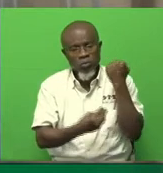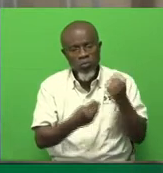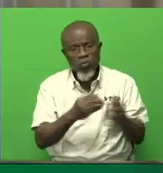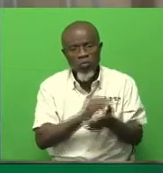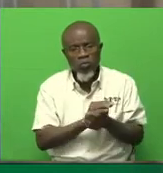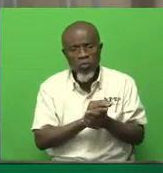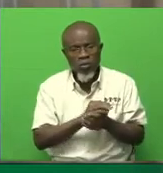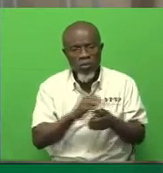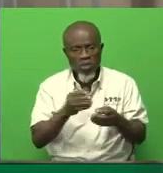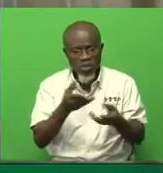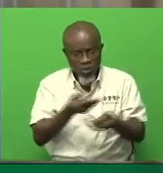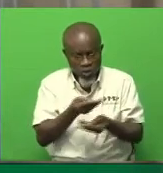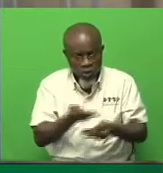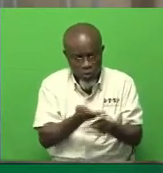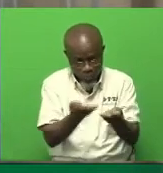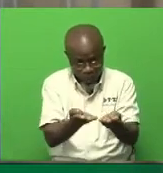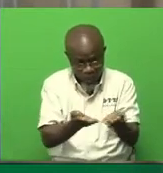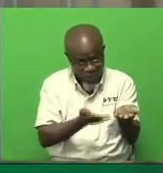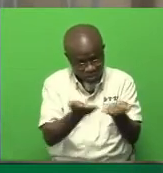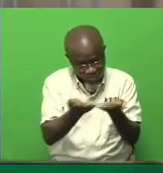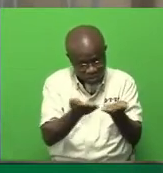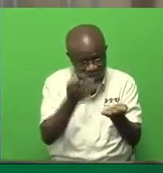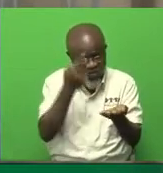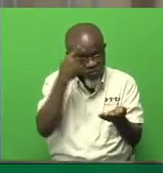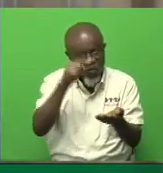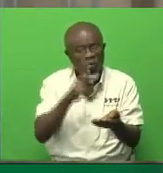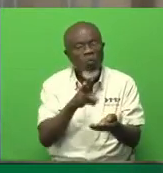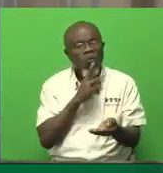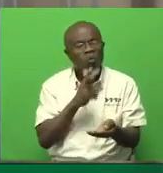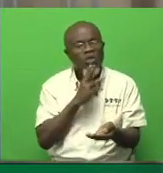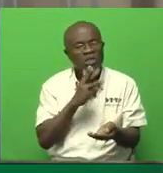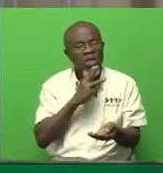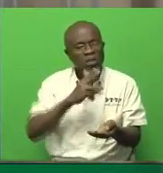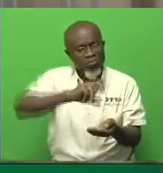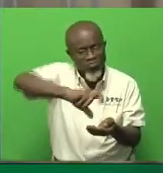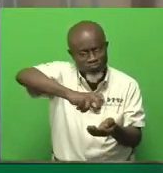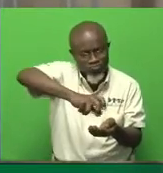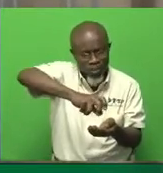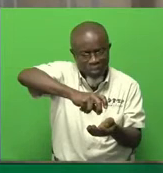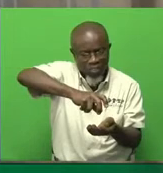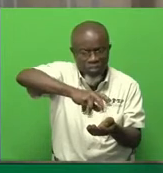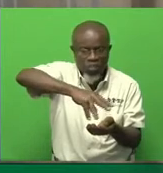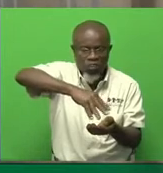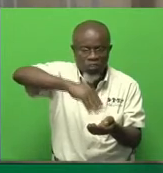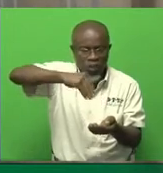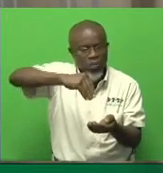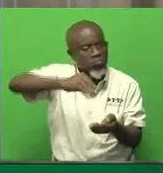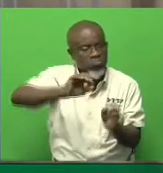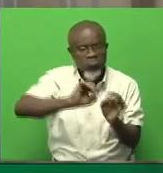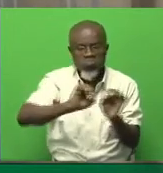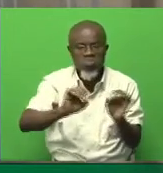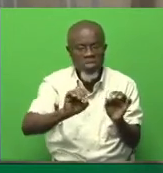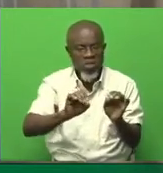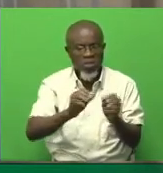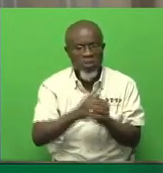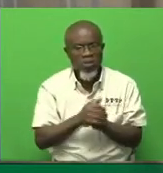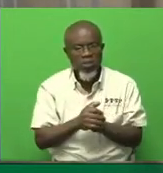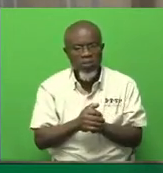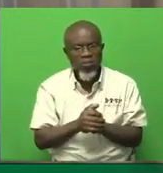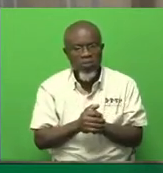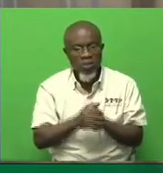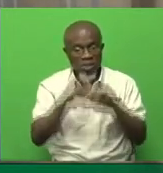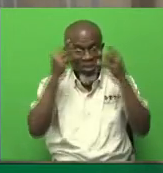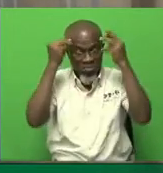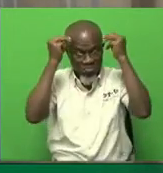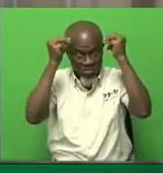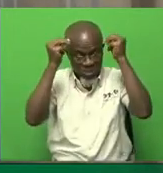the population of our Pooch West very very poor the minister had the opportunity today to come and tell us what the